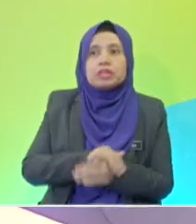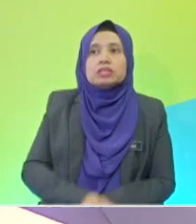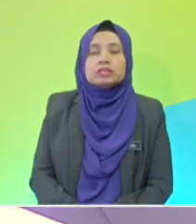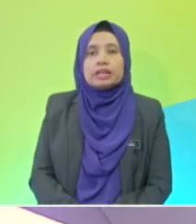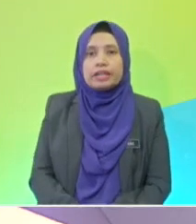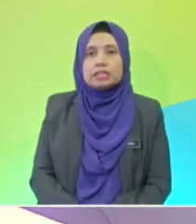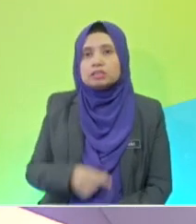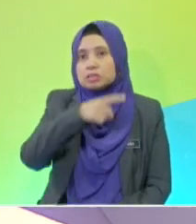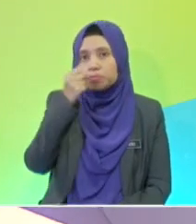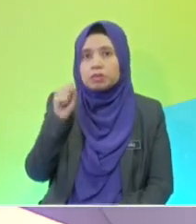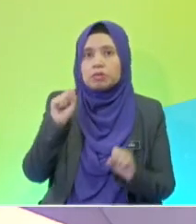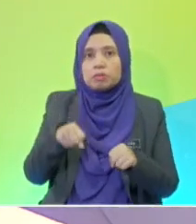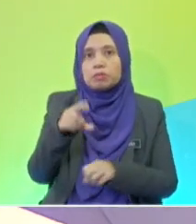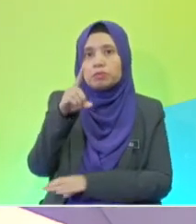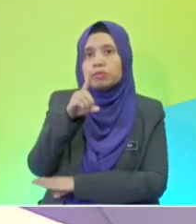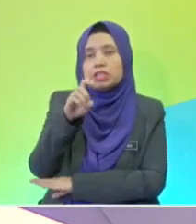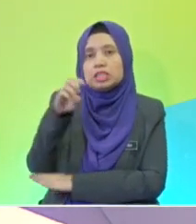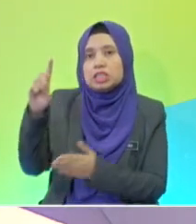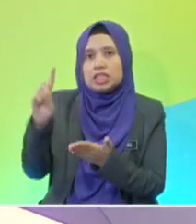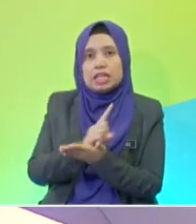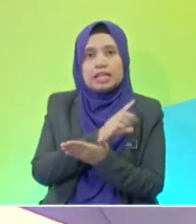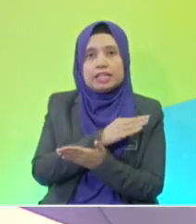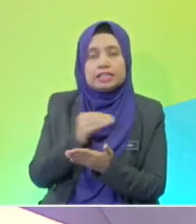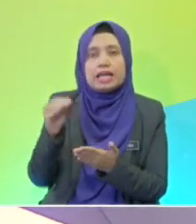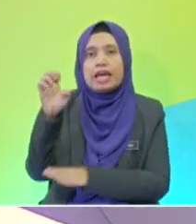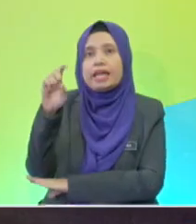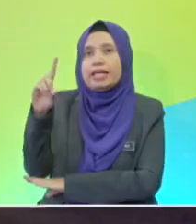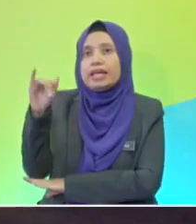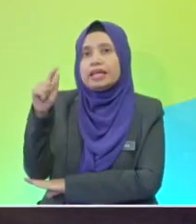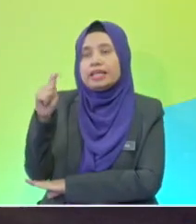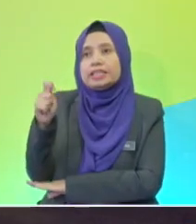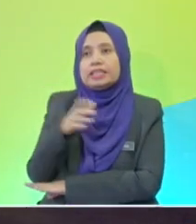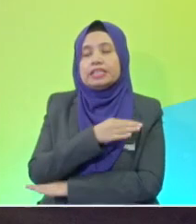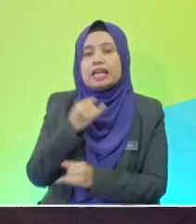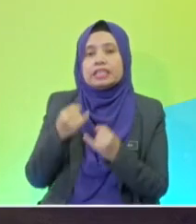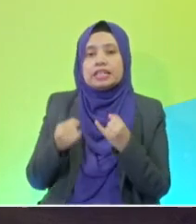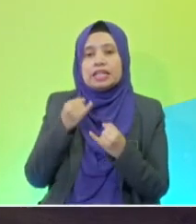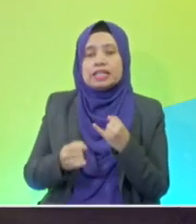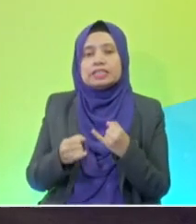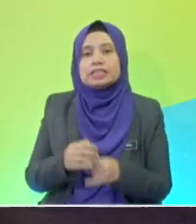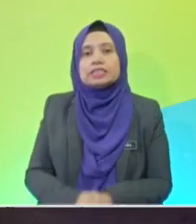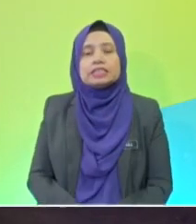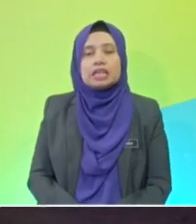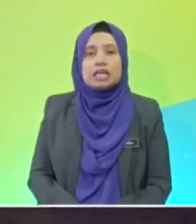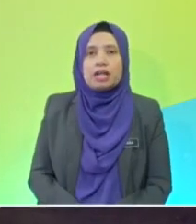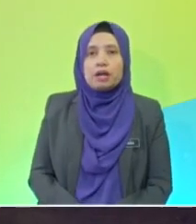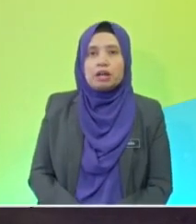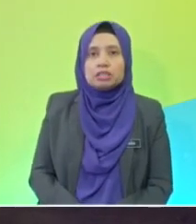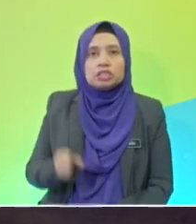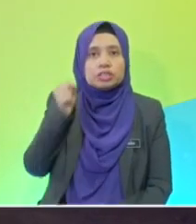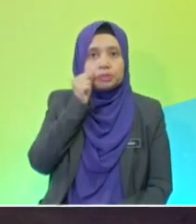delete and edit. Okay, for the so next we have the final. Okay, for the final one, I think the only person left is